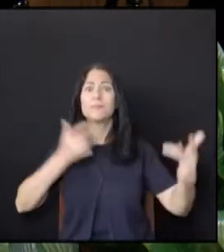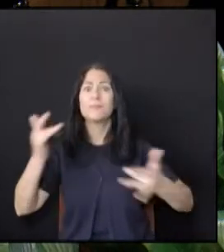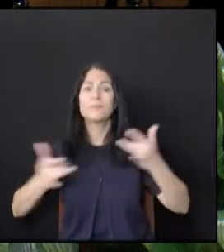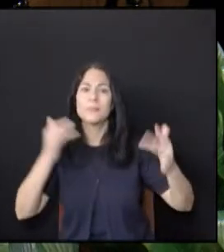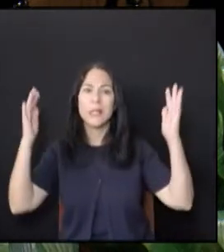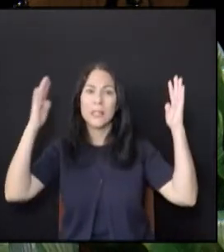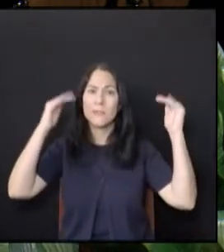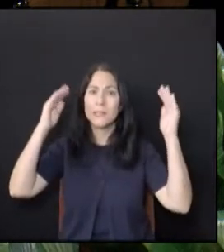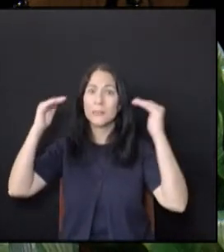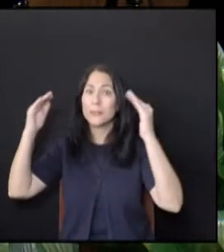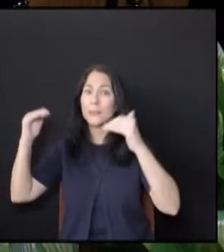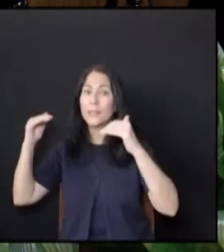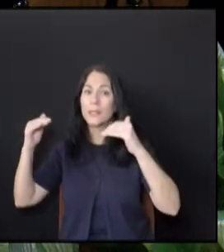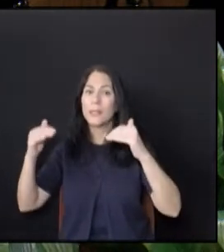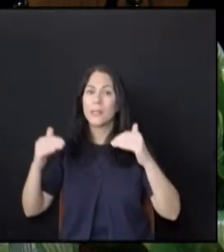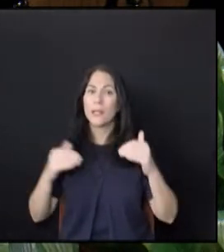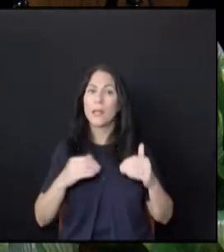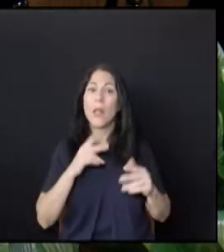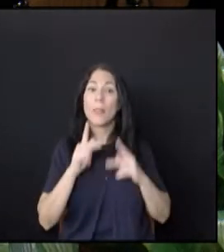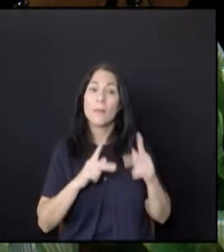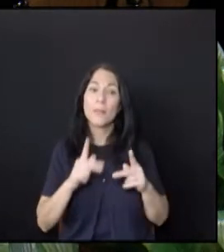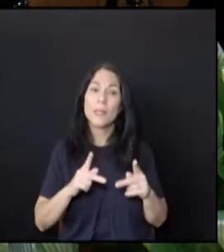Jerusalem who initially asked, "Who is this?"